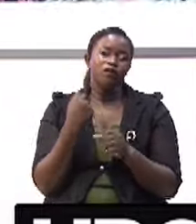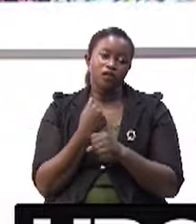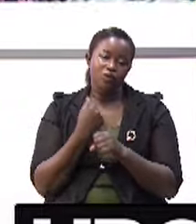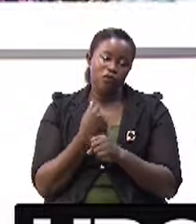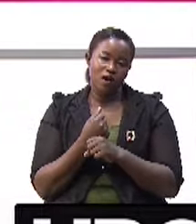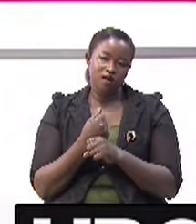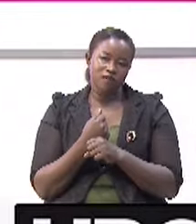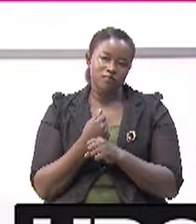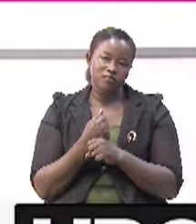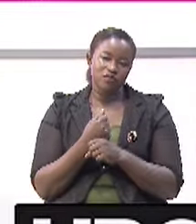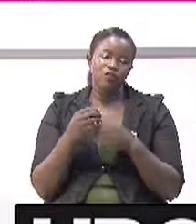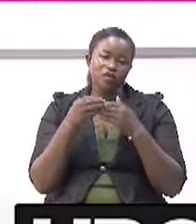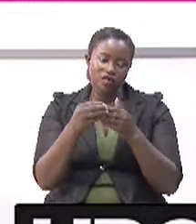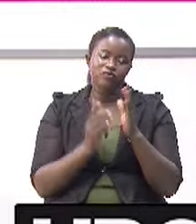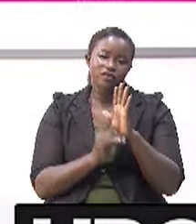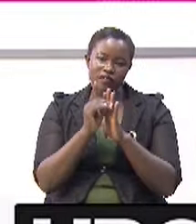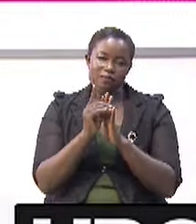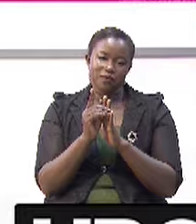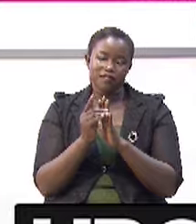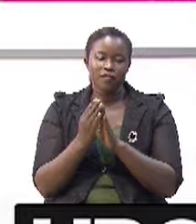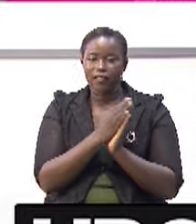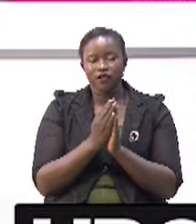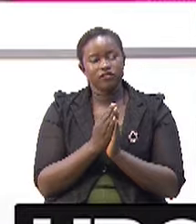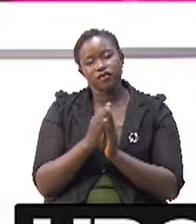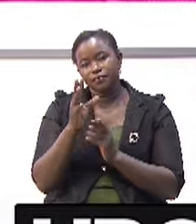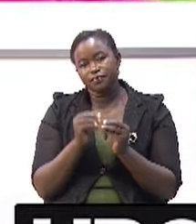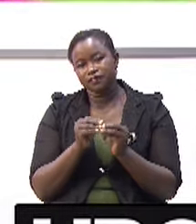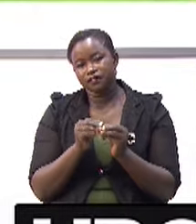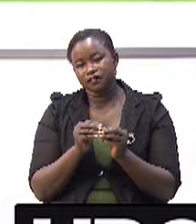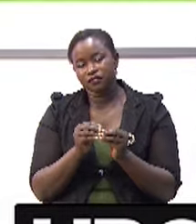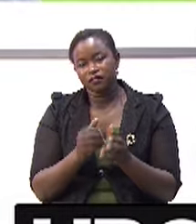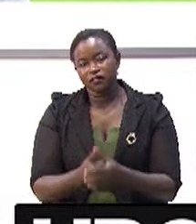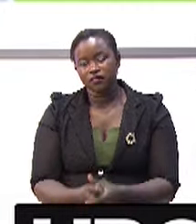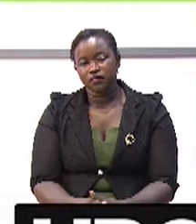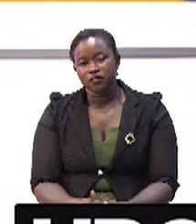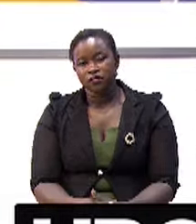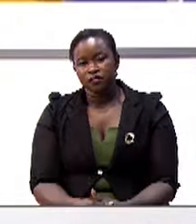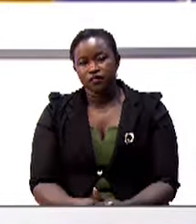doing for development. Mariana Wori and Joseph Okoh for UBC.